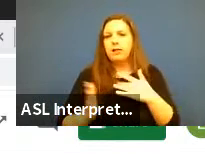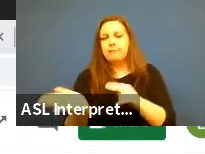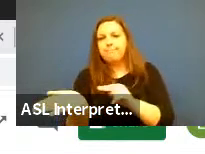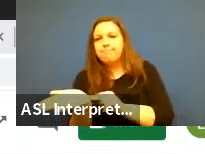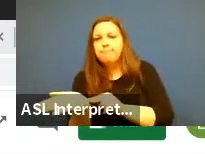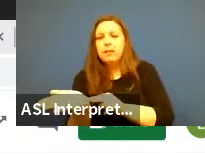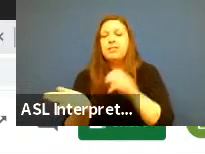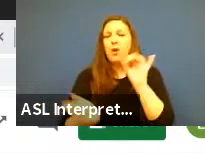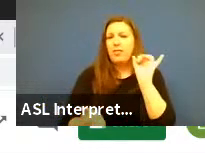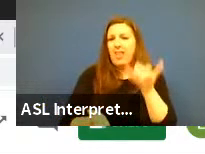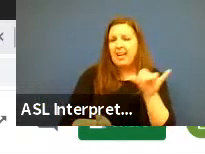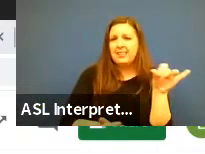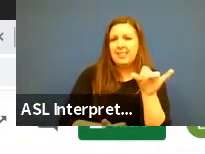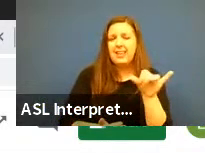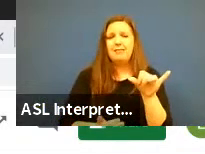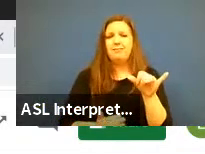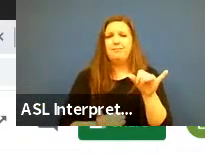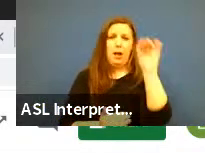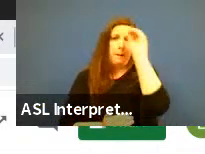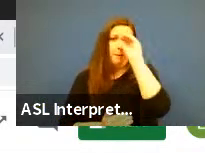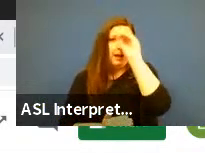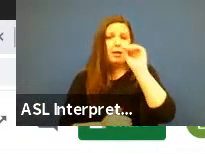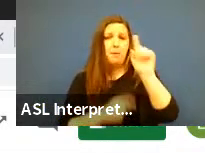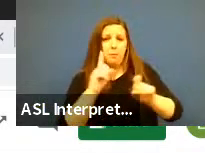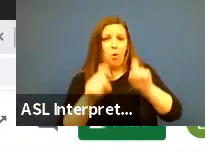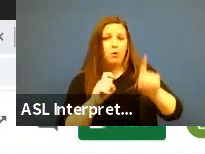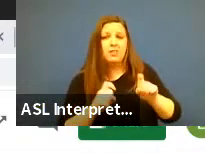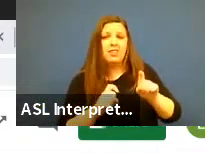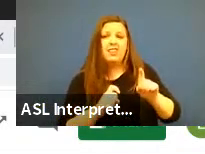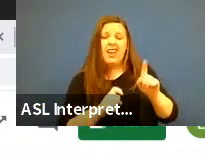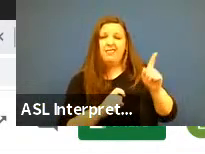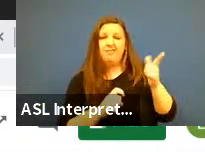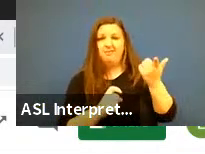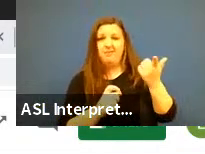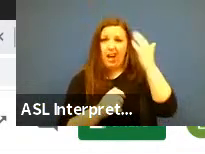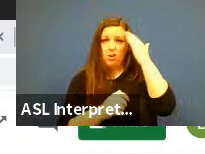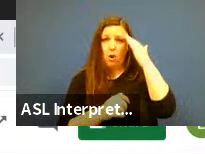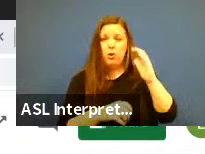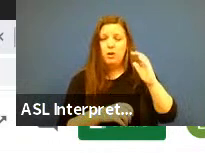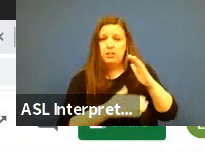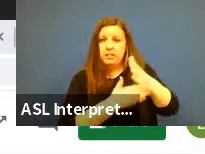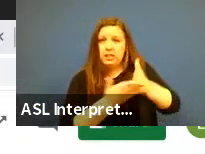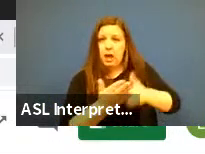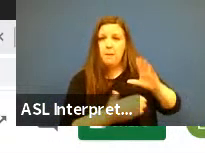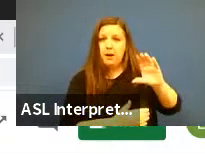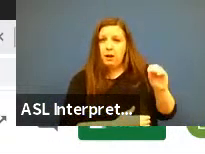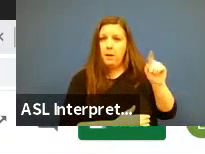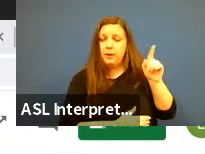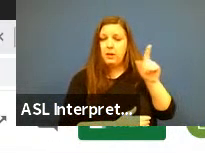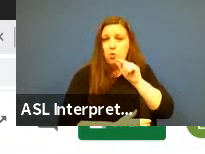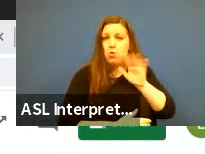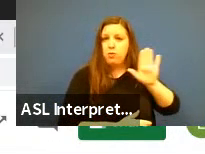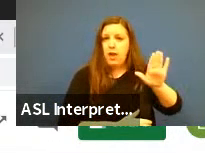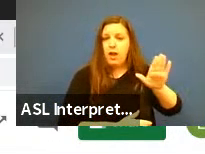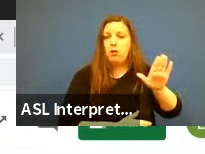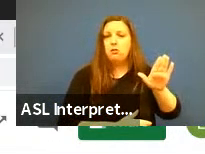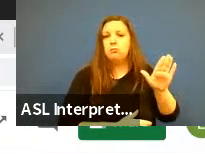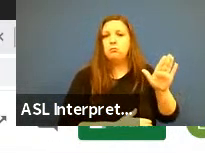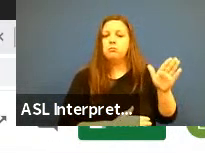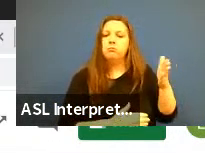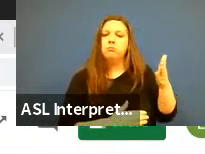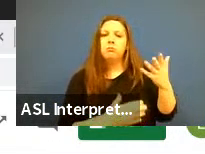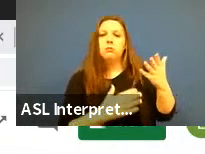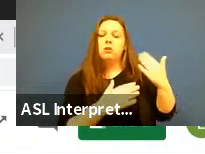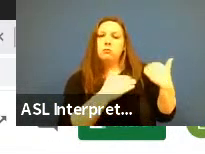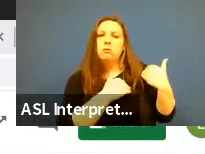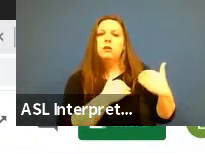I would imagine, is what we're talking about. And there are companies that do that as well. So I don't know what GSBA offers, nor do I know